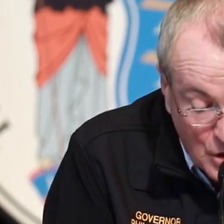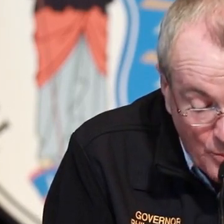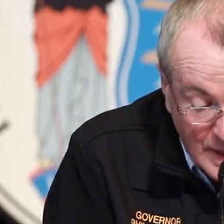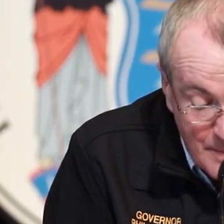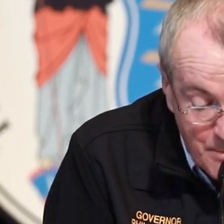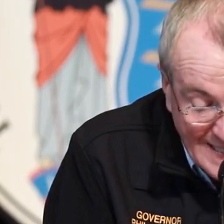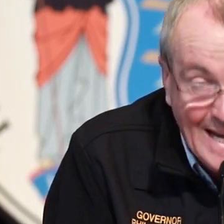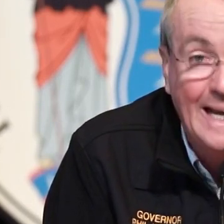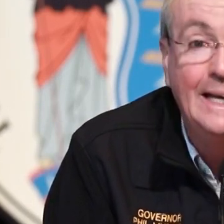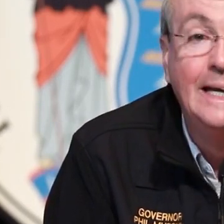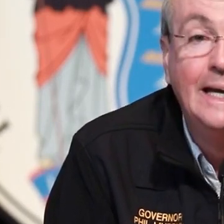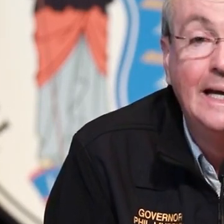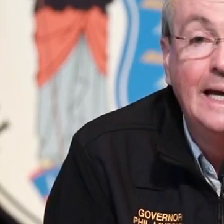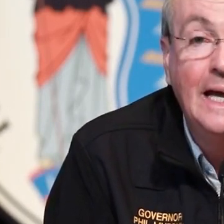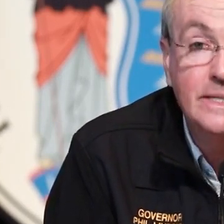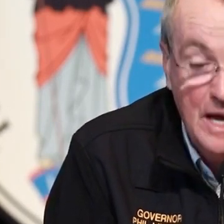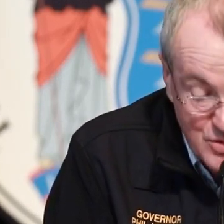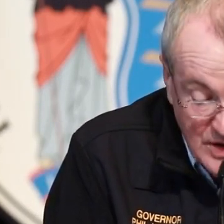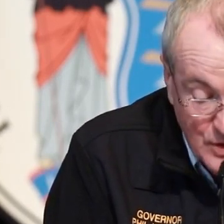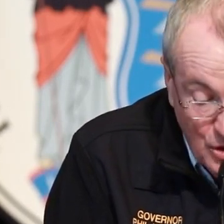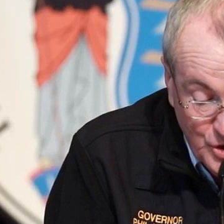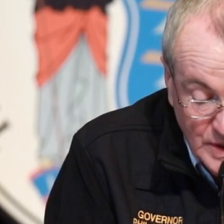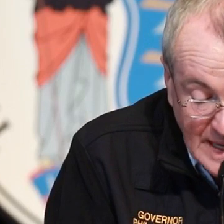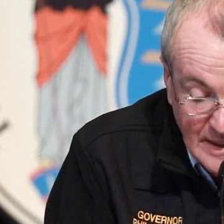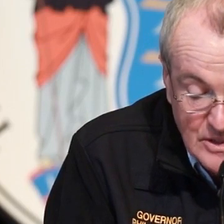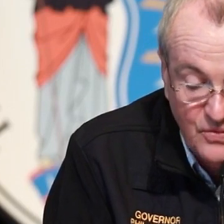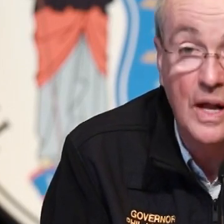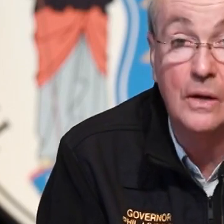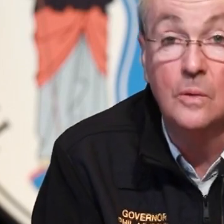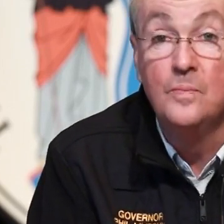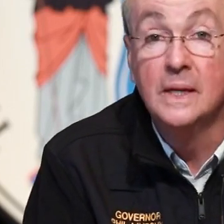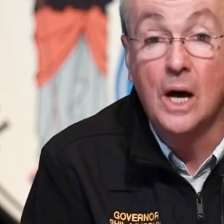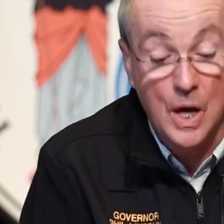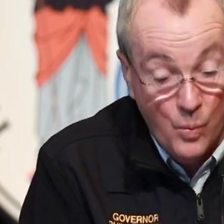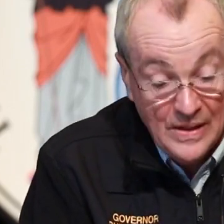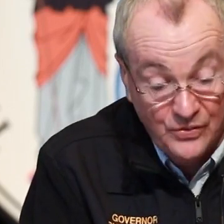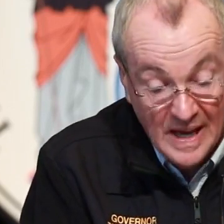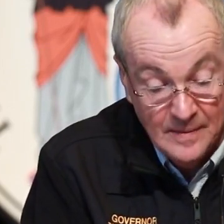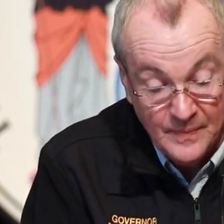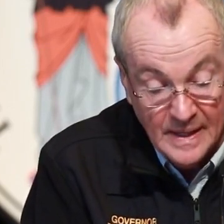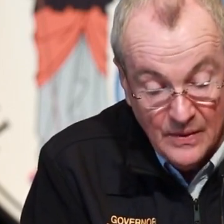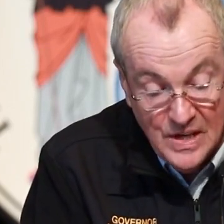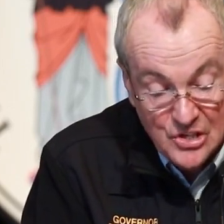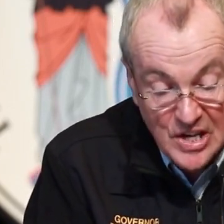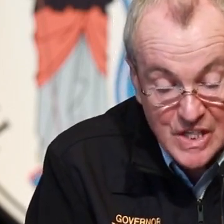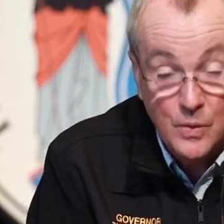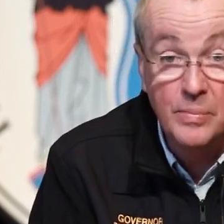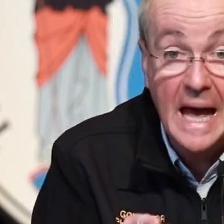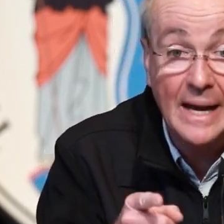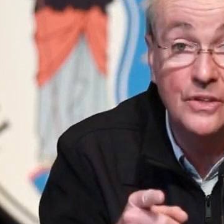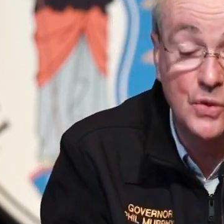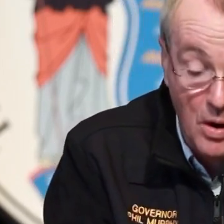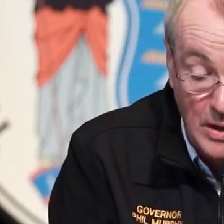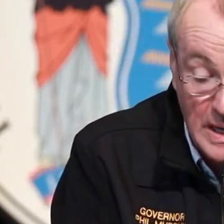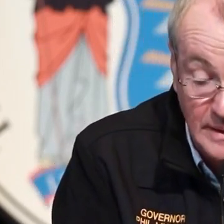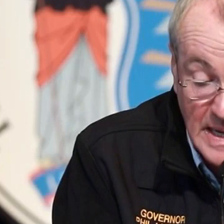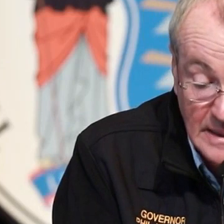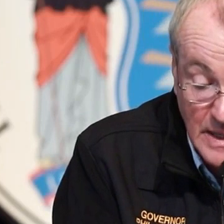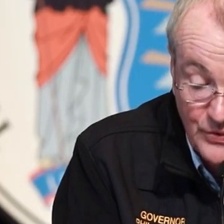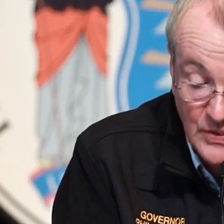set to open on Monday, and Toms River in Ocean County to follow on Wednesday. These sites will be added to